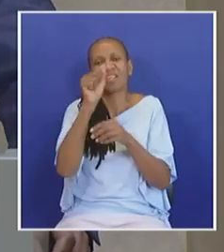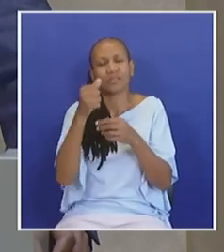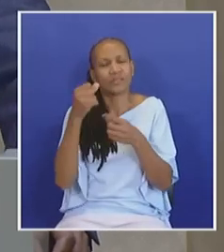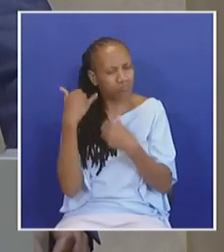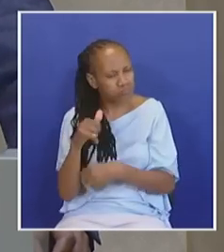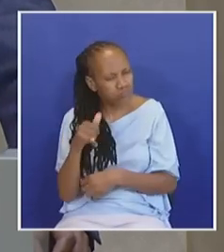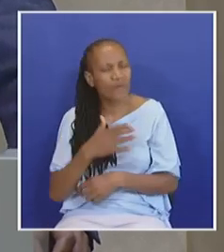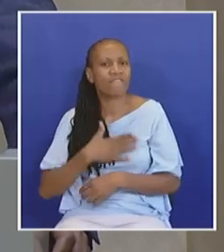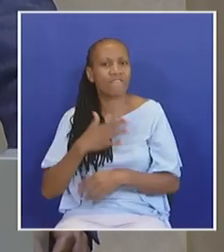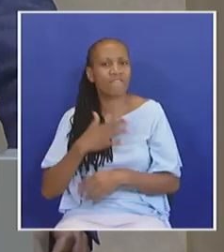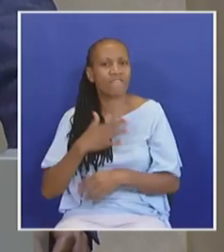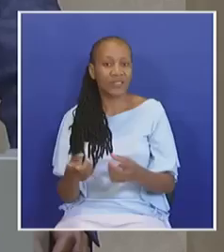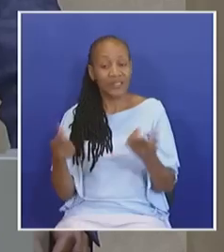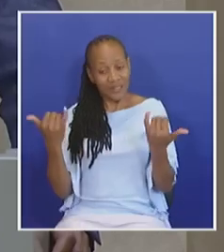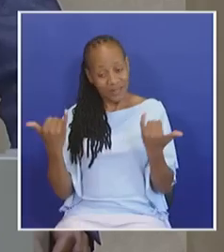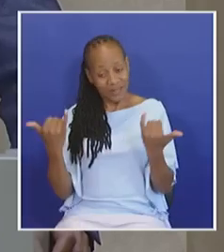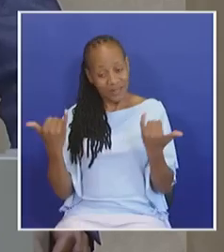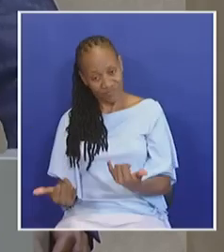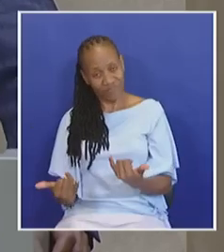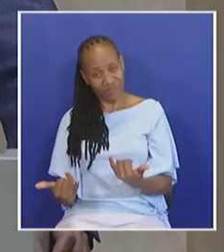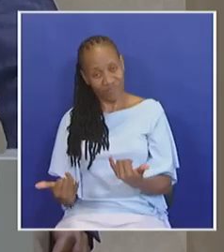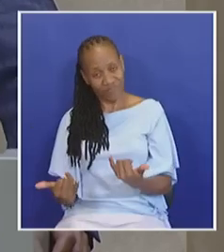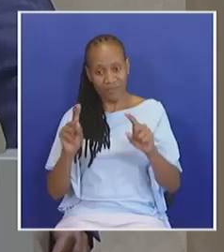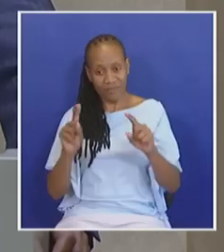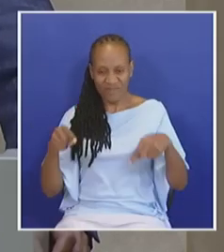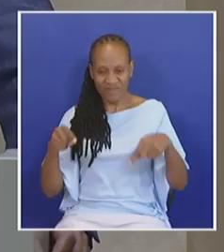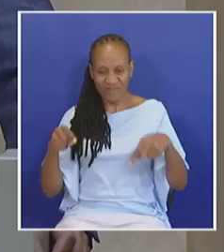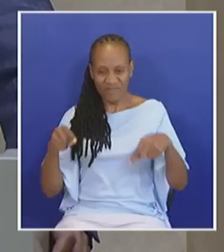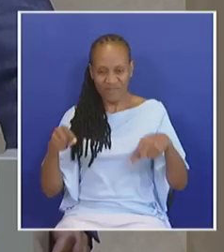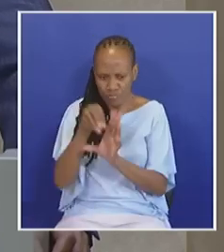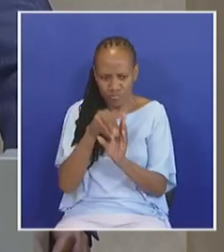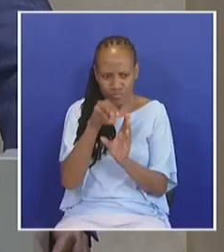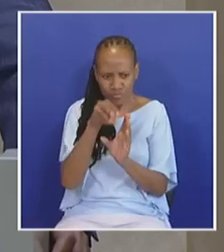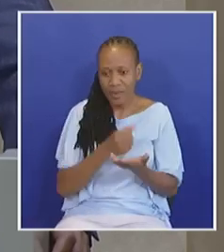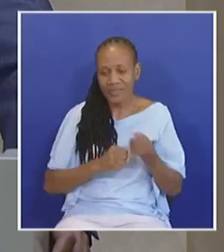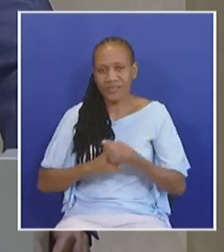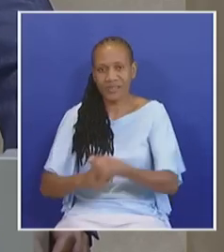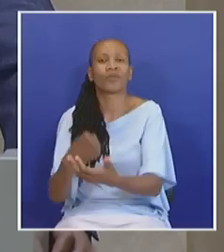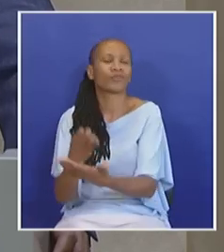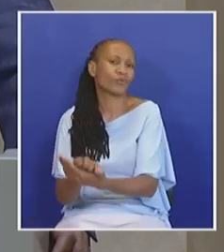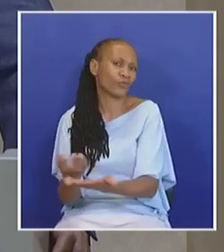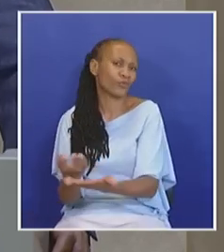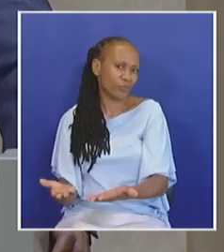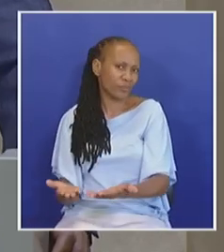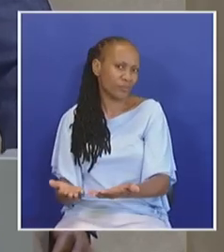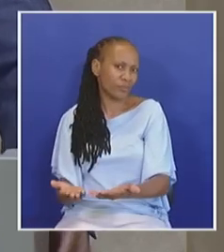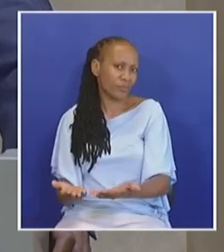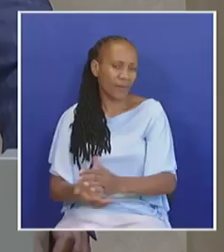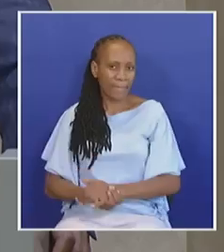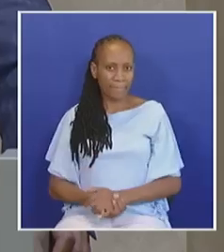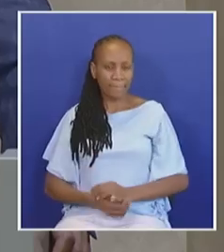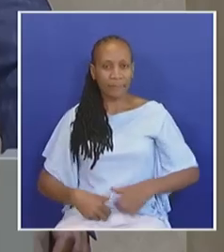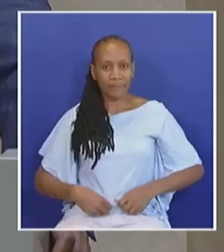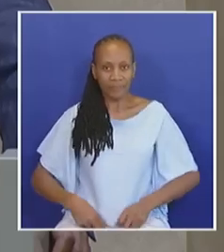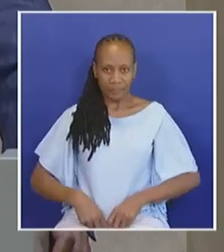brightest players are, in essence, sidelined, unable to make their full contributions to our economy, while not surrendering to a crude